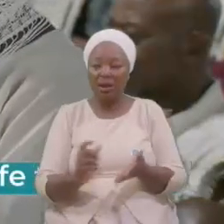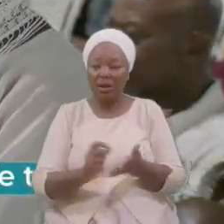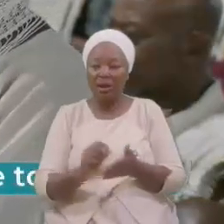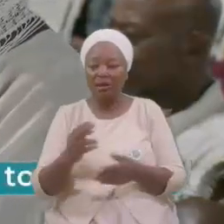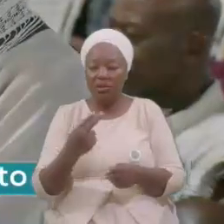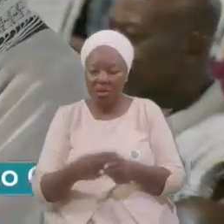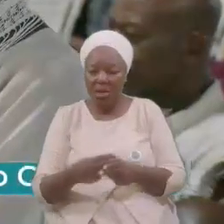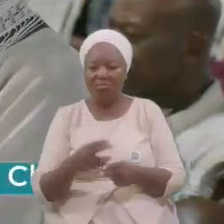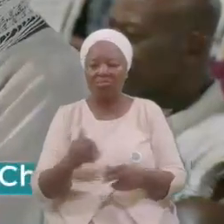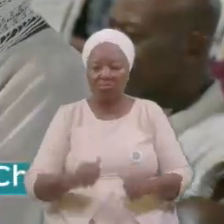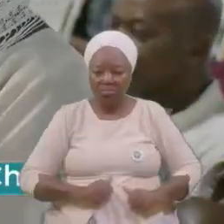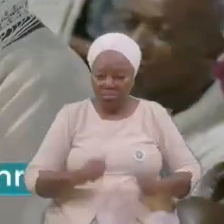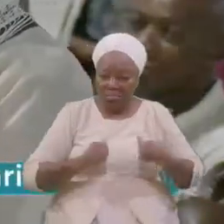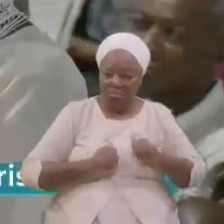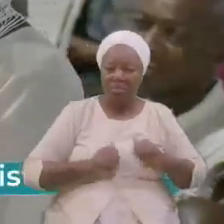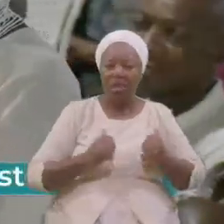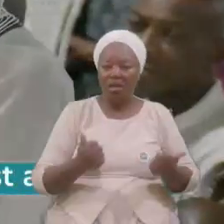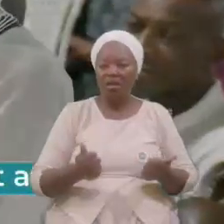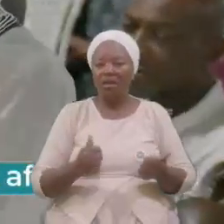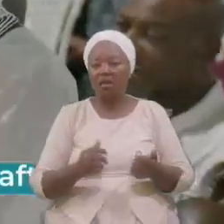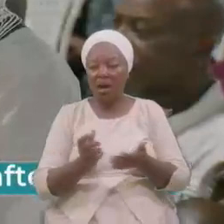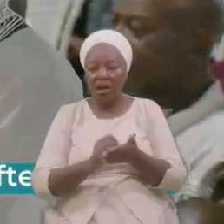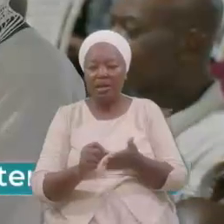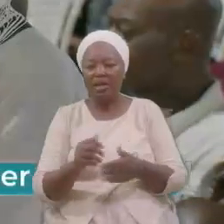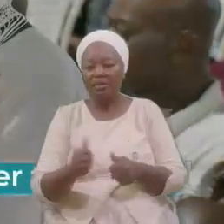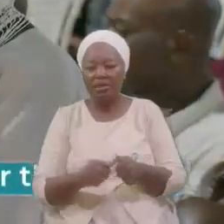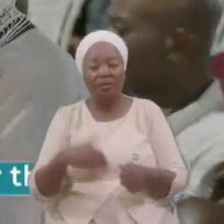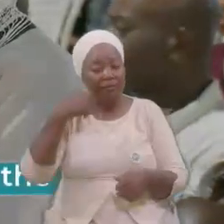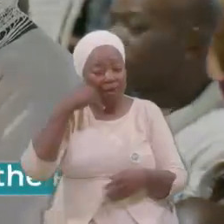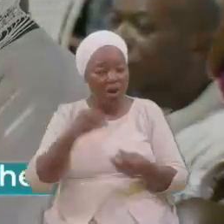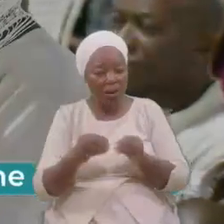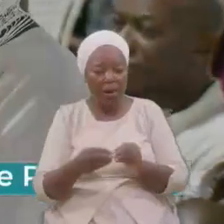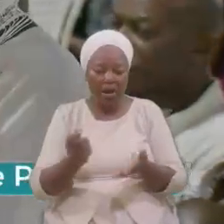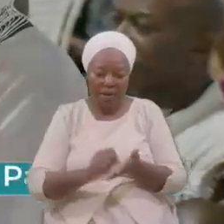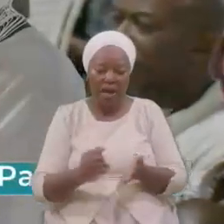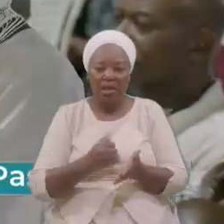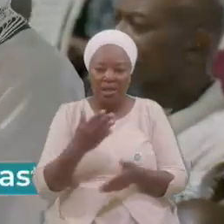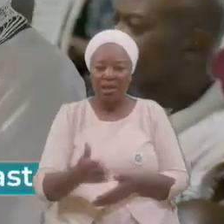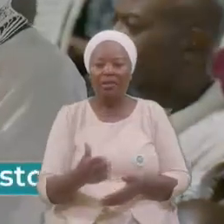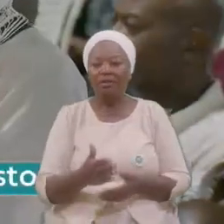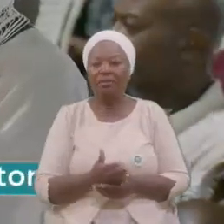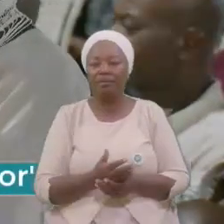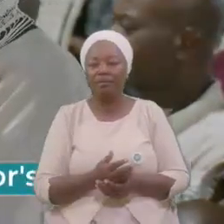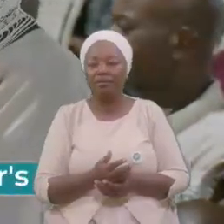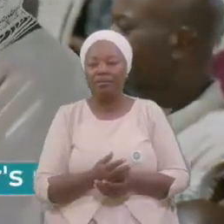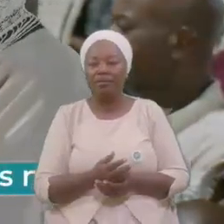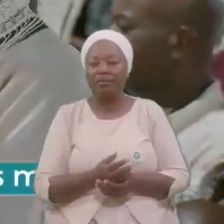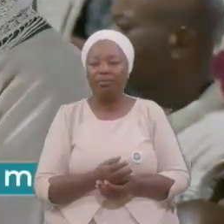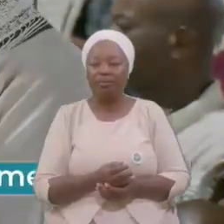can't, our counselors will help you. Give them your name correctly. And our counselors, please write in capital letters in upper